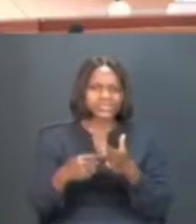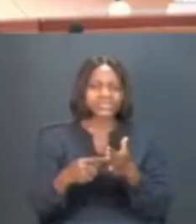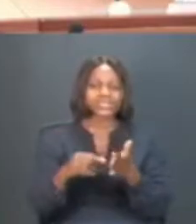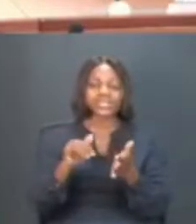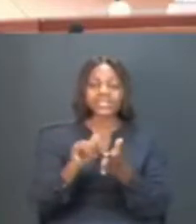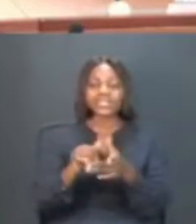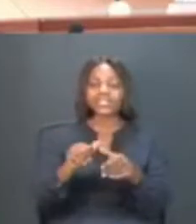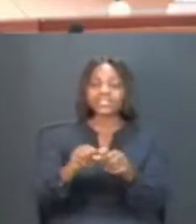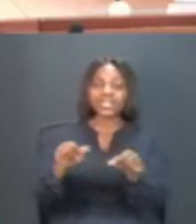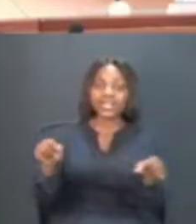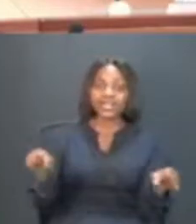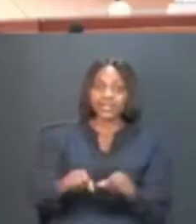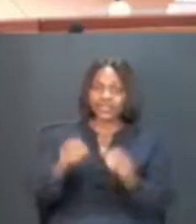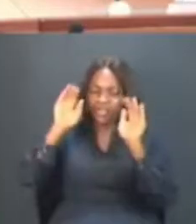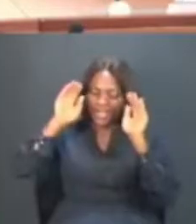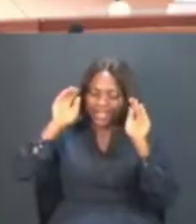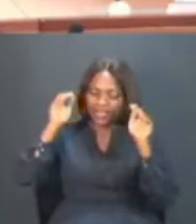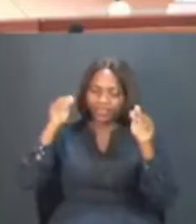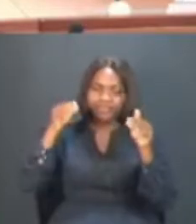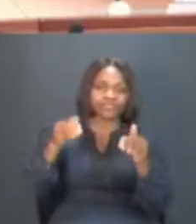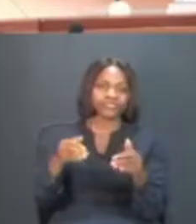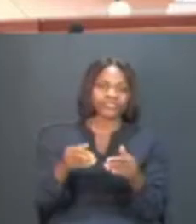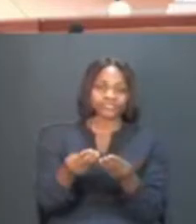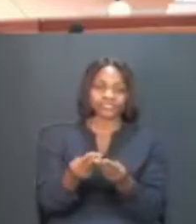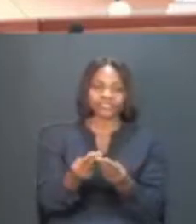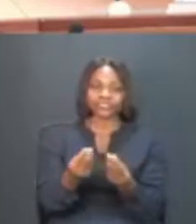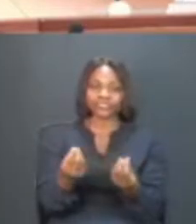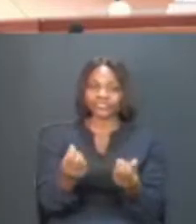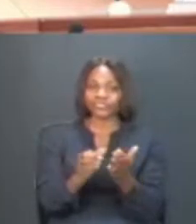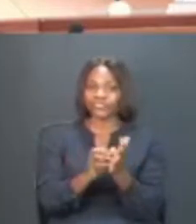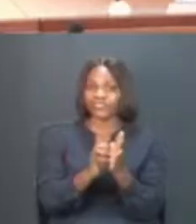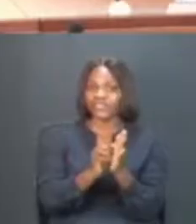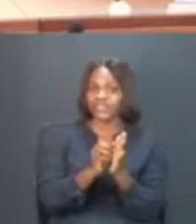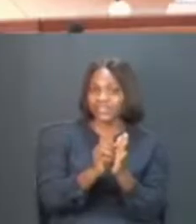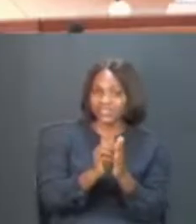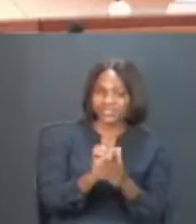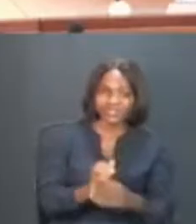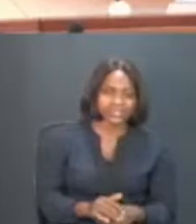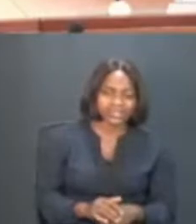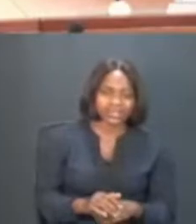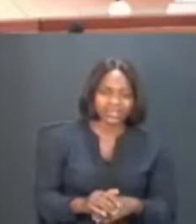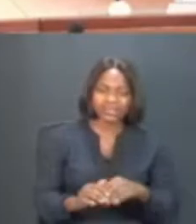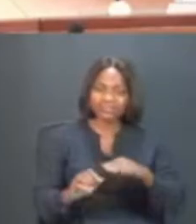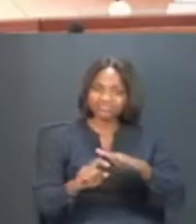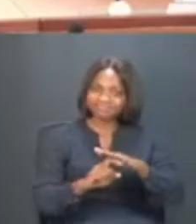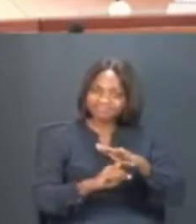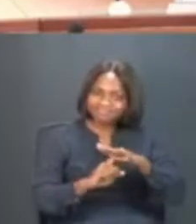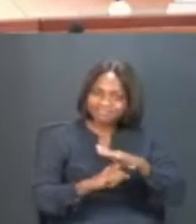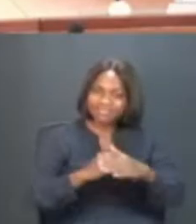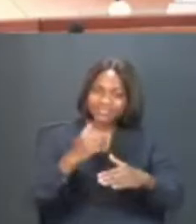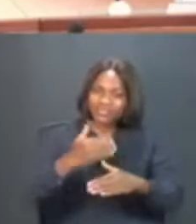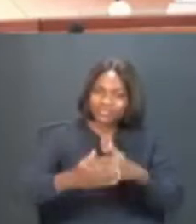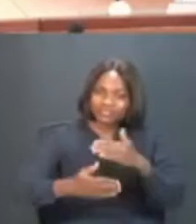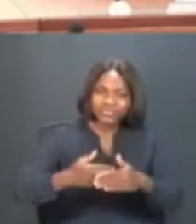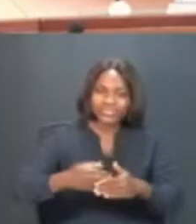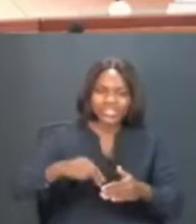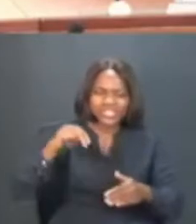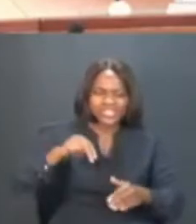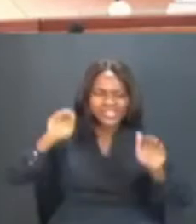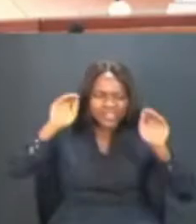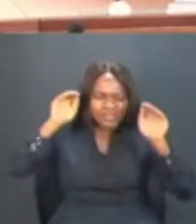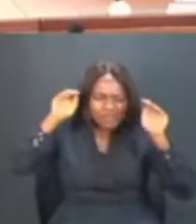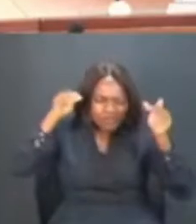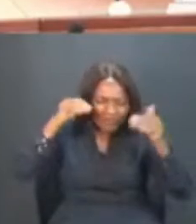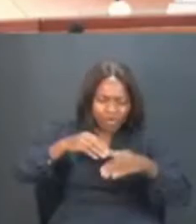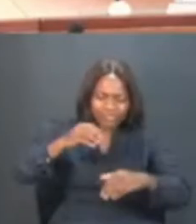of dealing with the cancer issue, the screening process. We need to invest